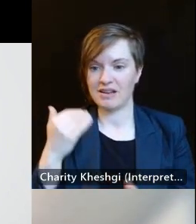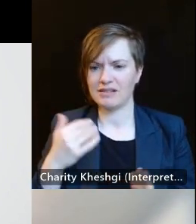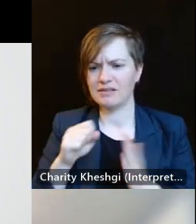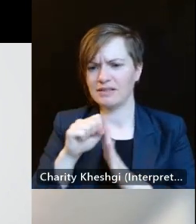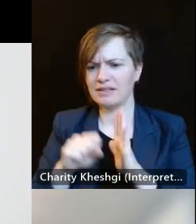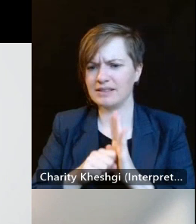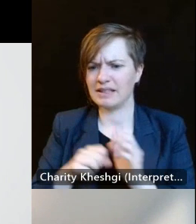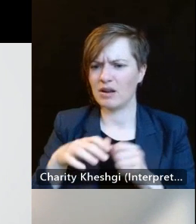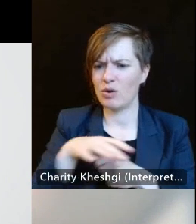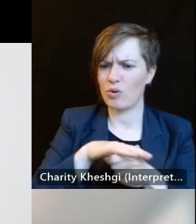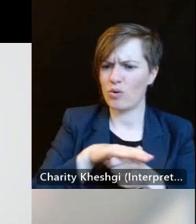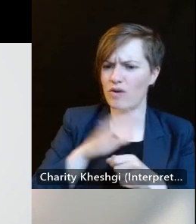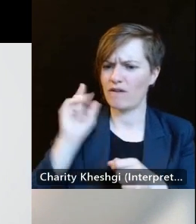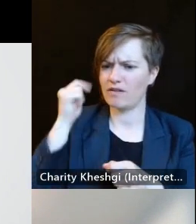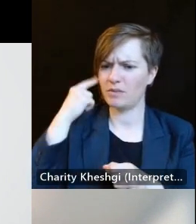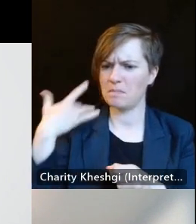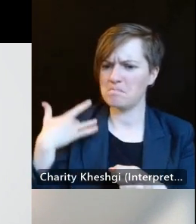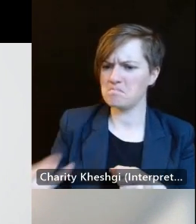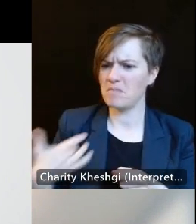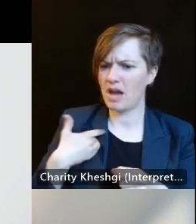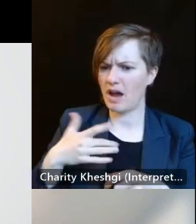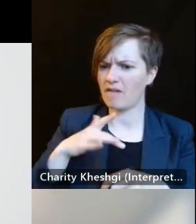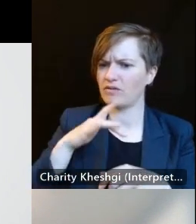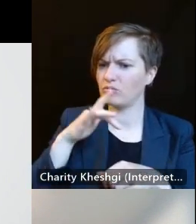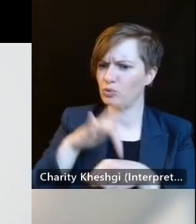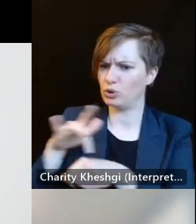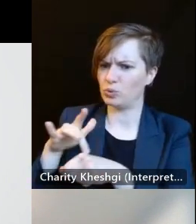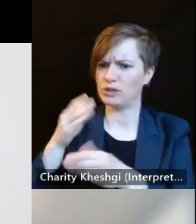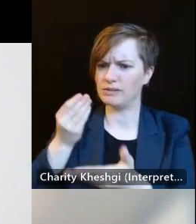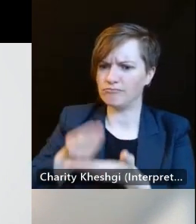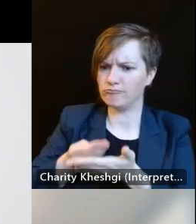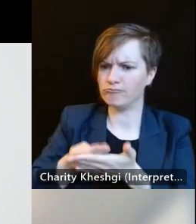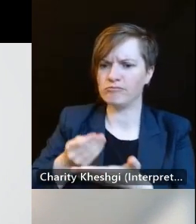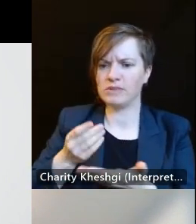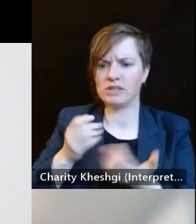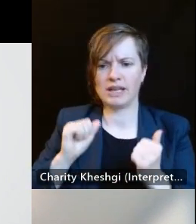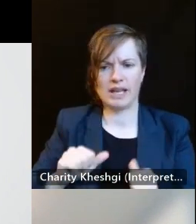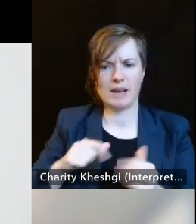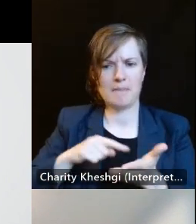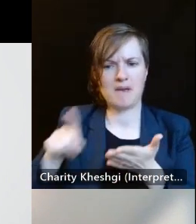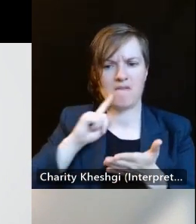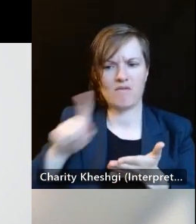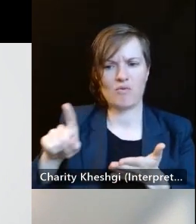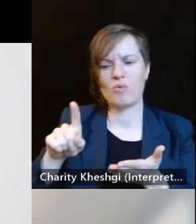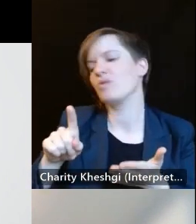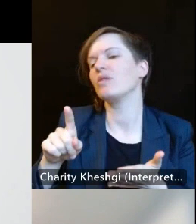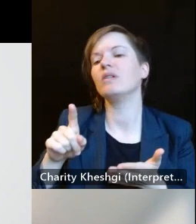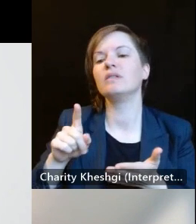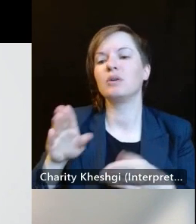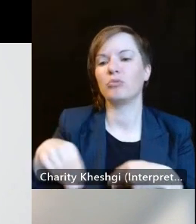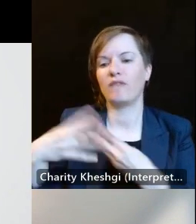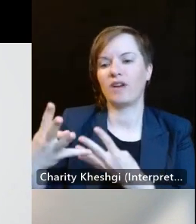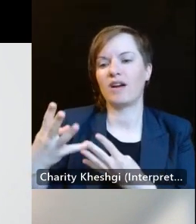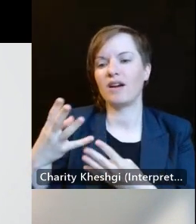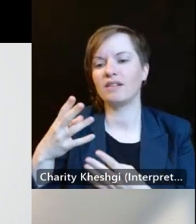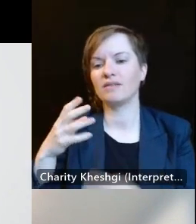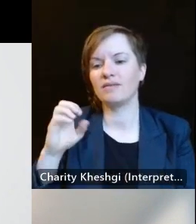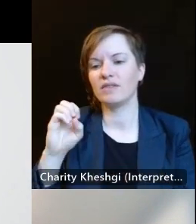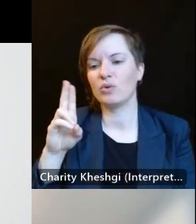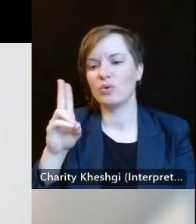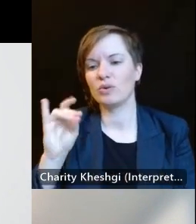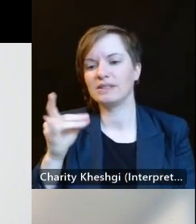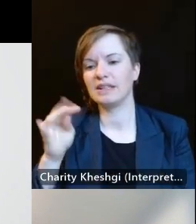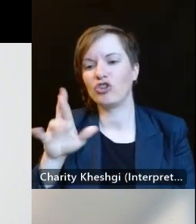governments usually have to pay for and to provide auxiliary aids and services. So again, it is going to be a pretty